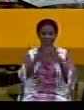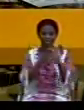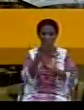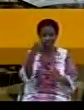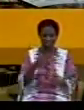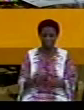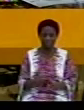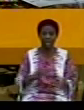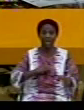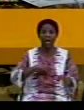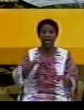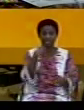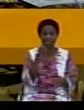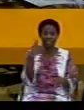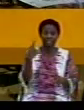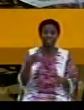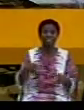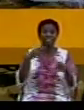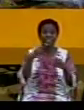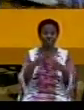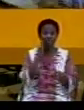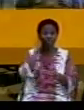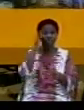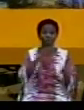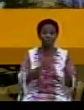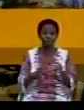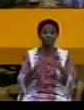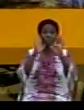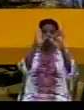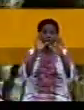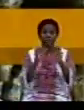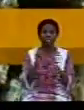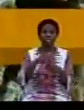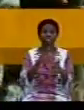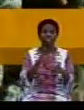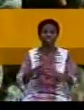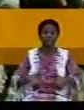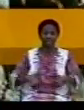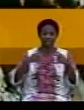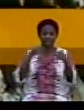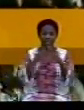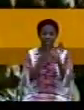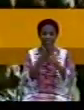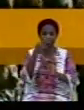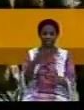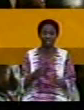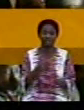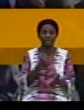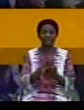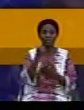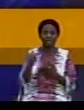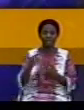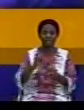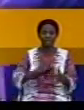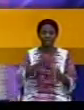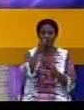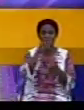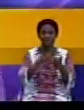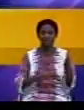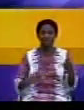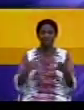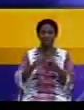the name will do wonders in your life. I'm reading to you from